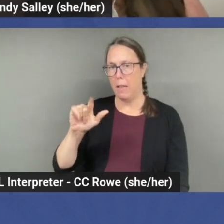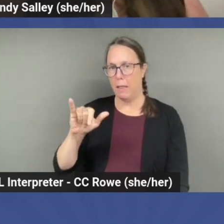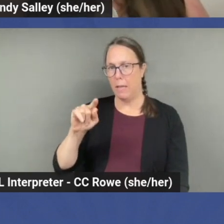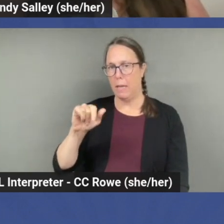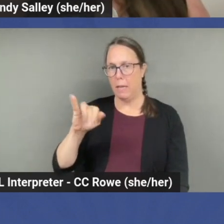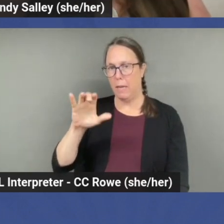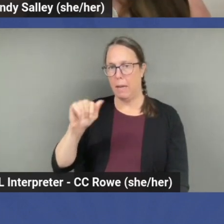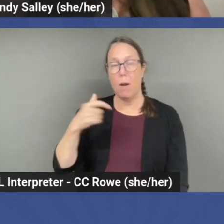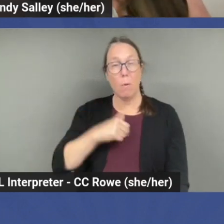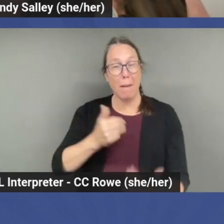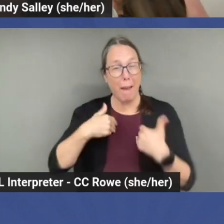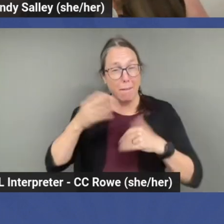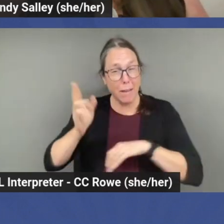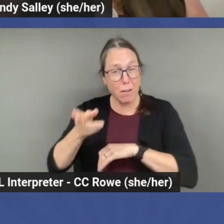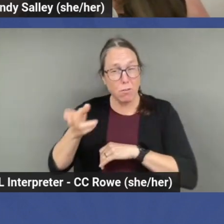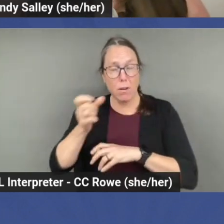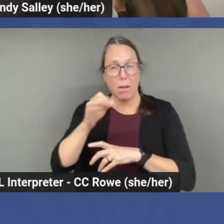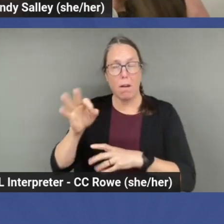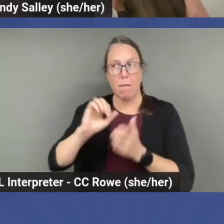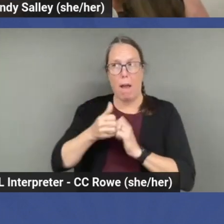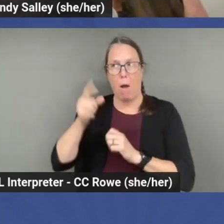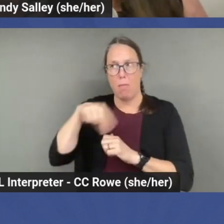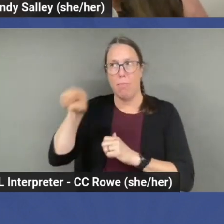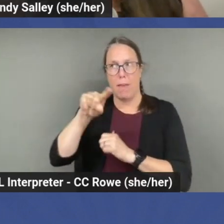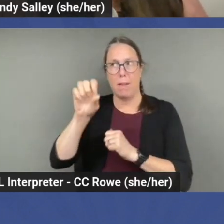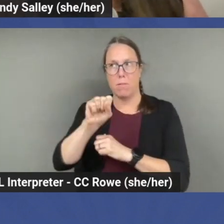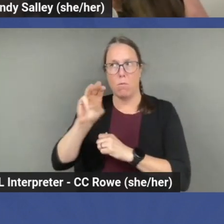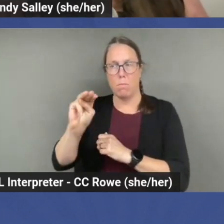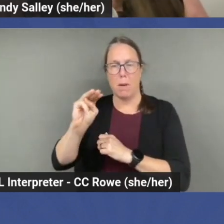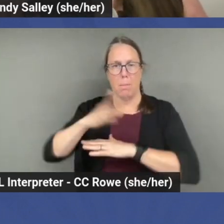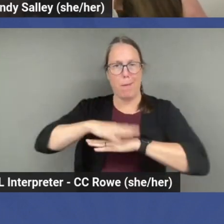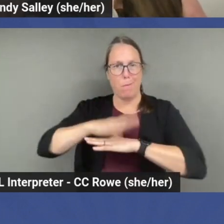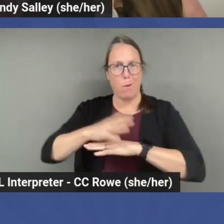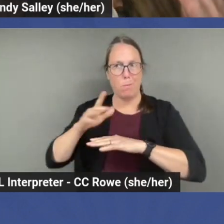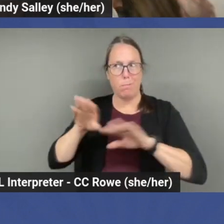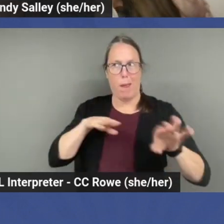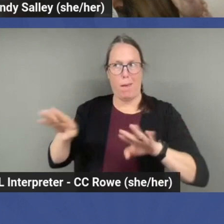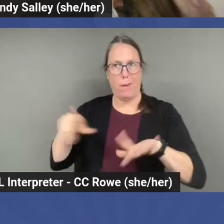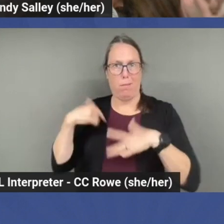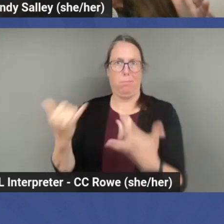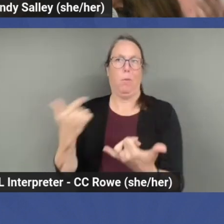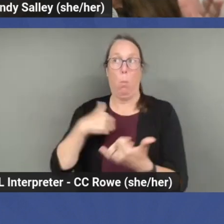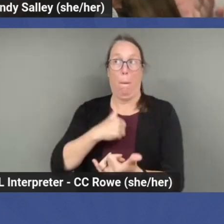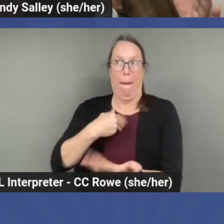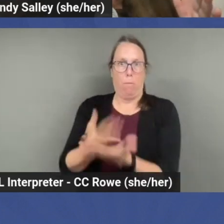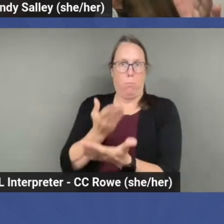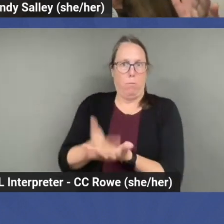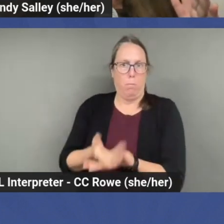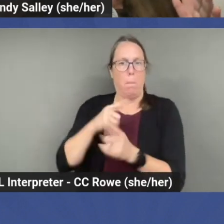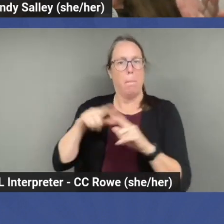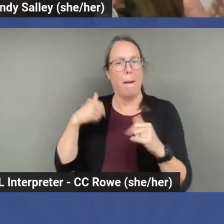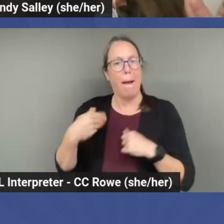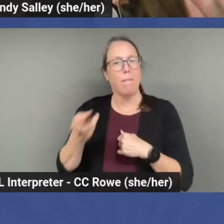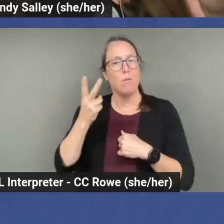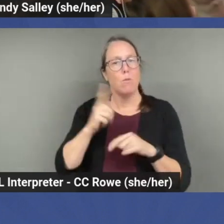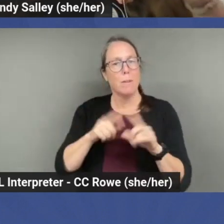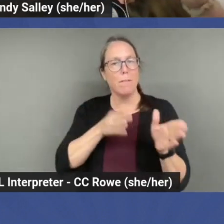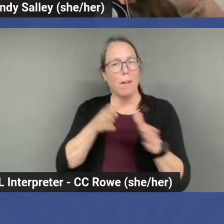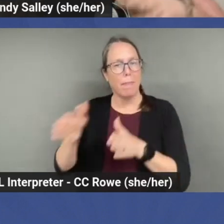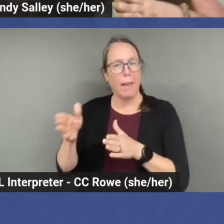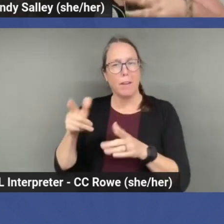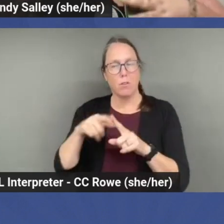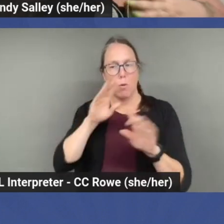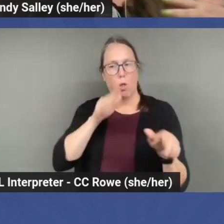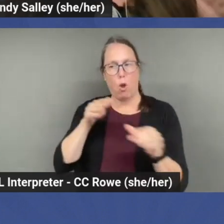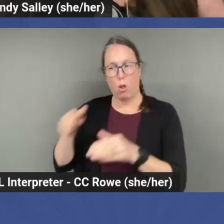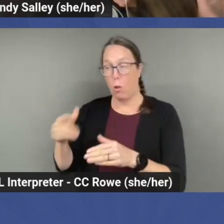these social media platforms have been behaving. And it's helpful for us to think about that. But I think there's sort of two forces at play right here. We've got